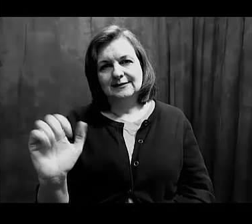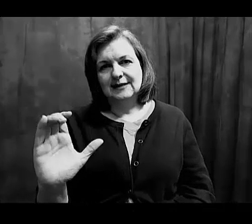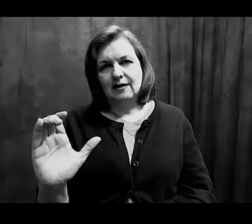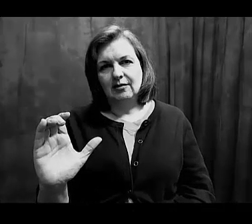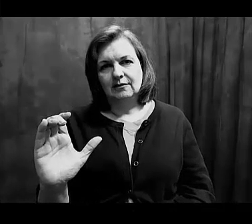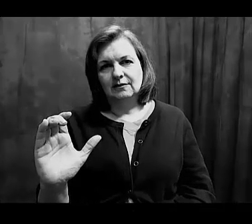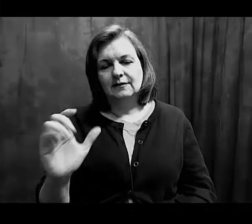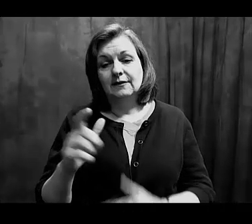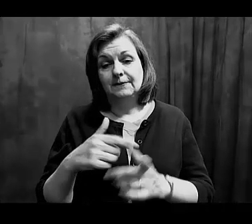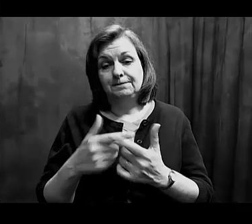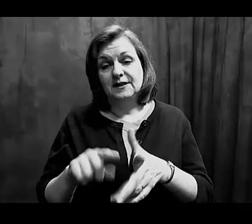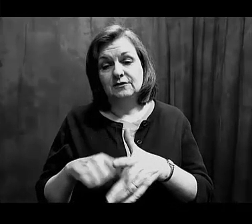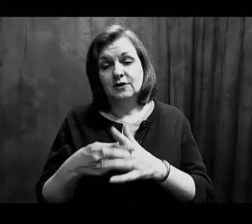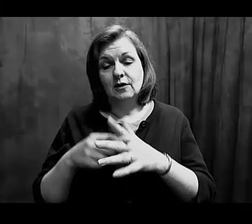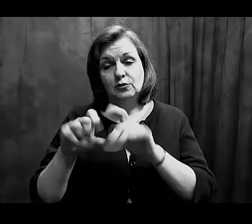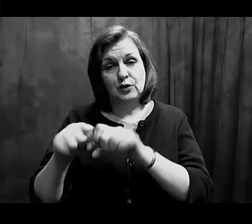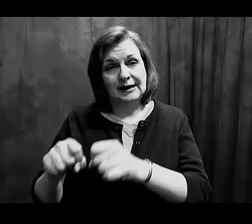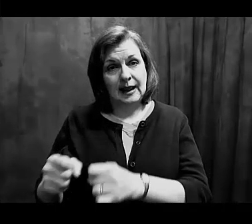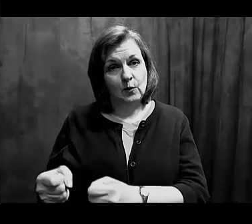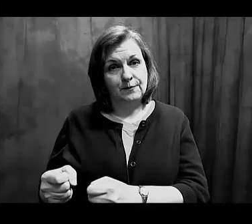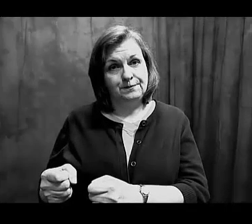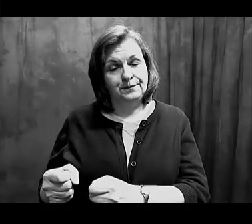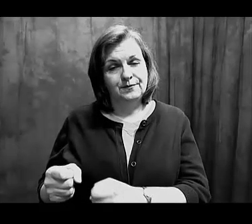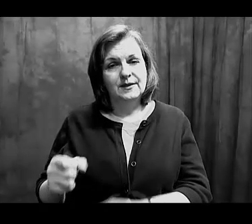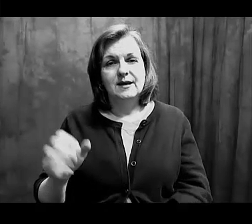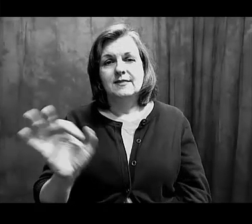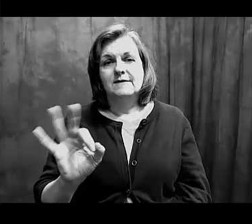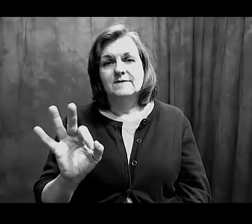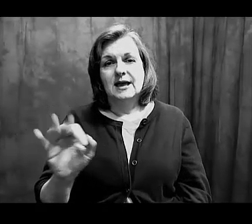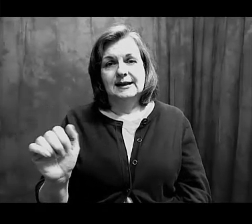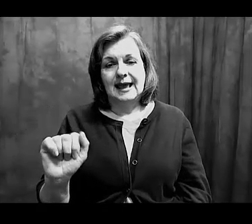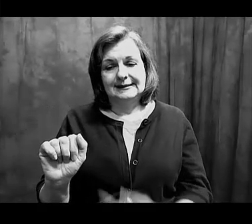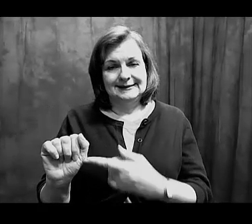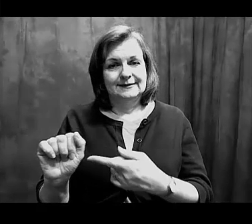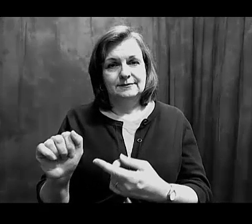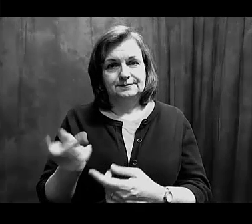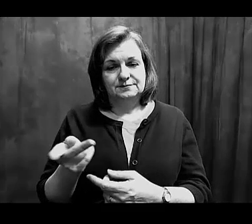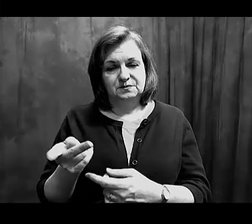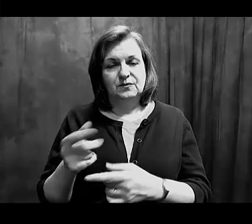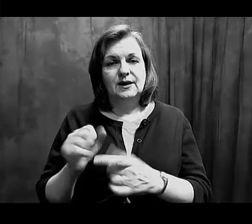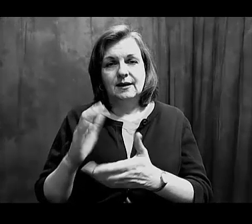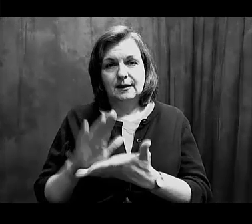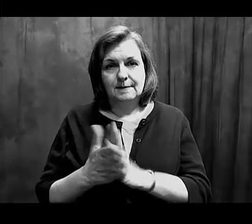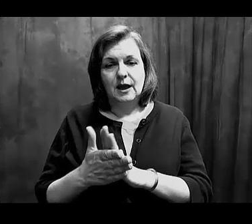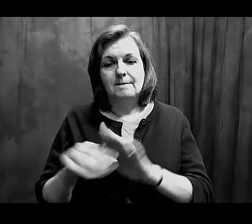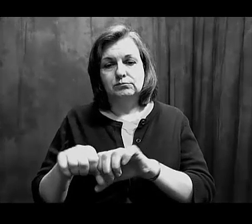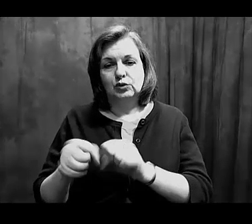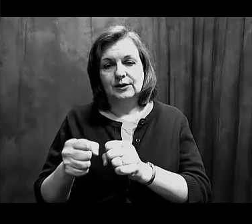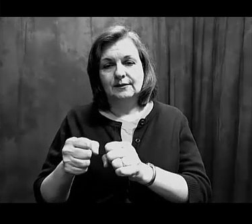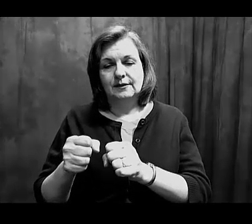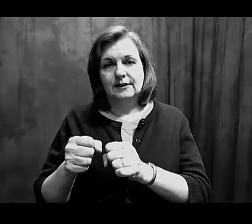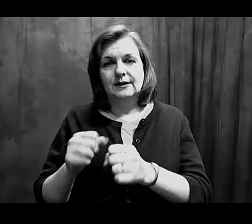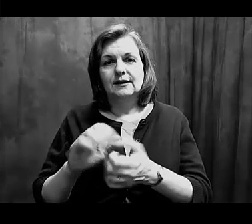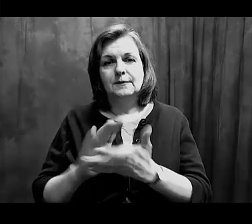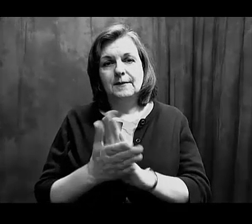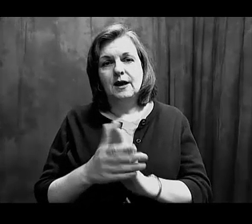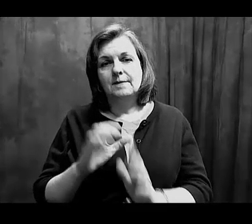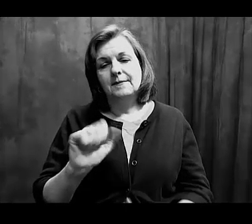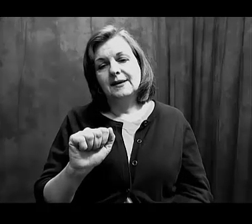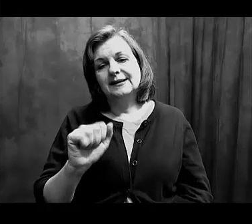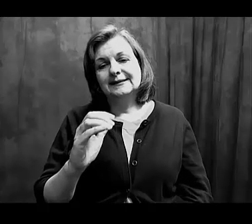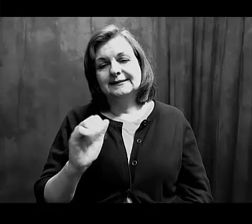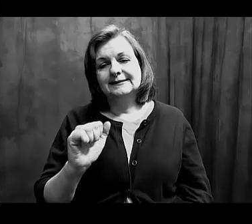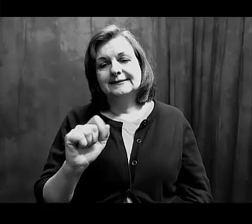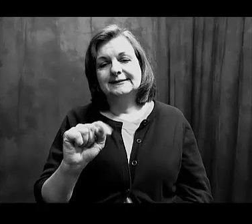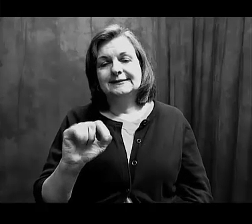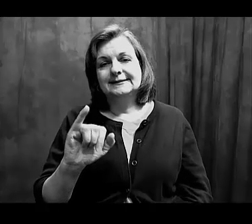go straight into the citric acid cycle and then start to break down things. The fatty acids can